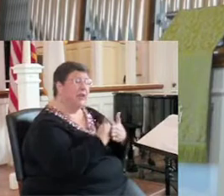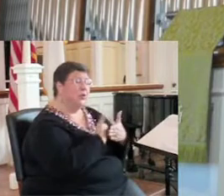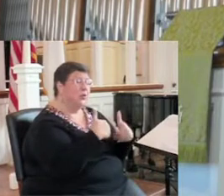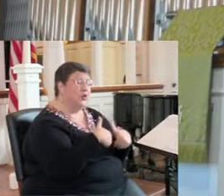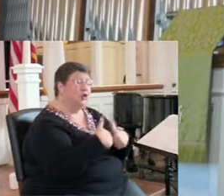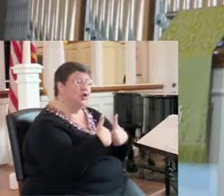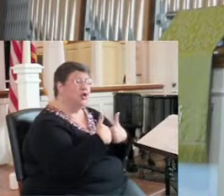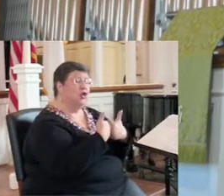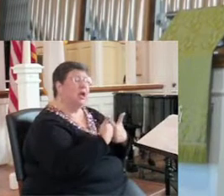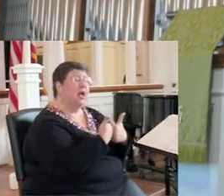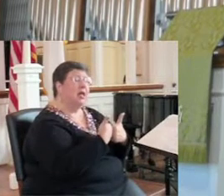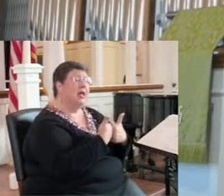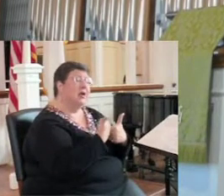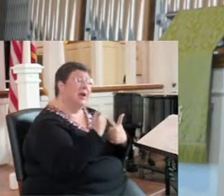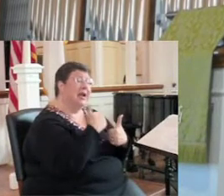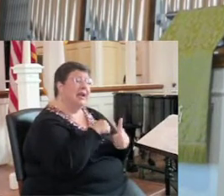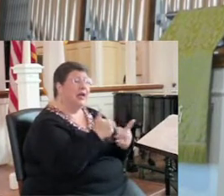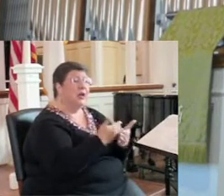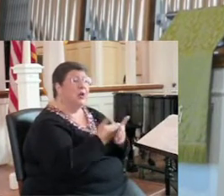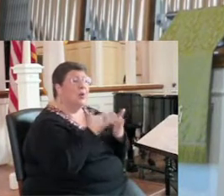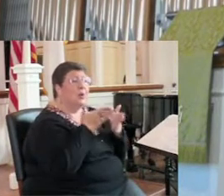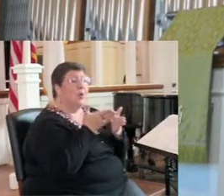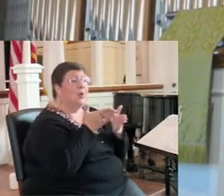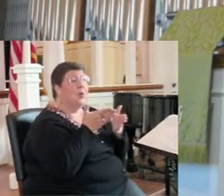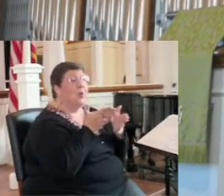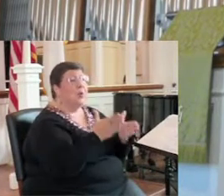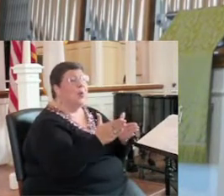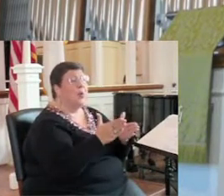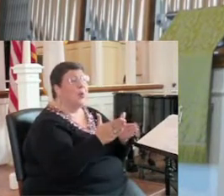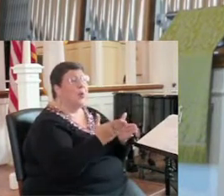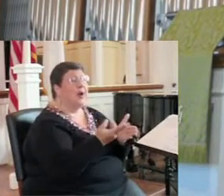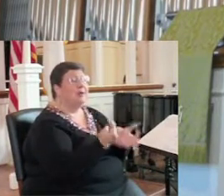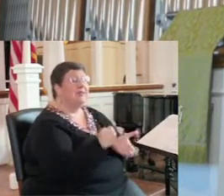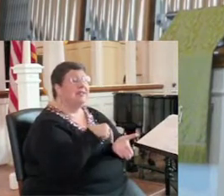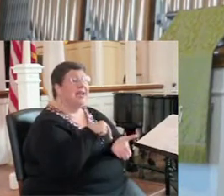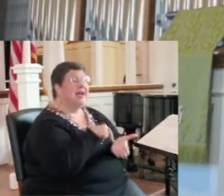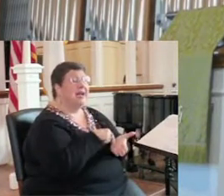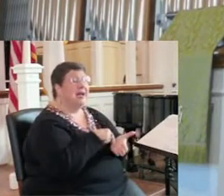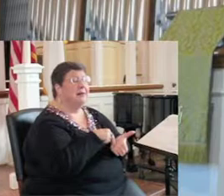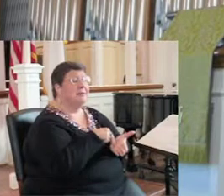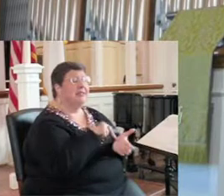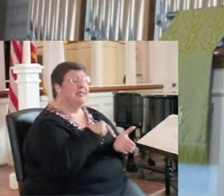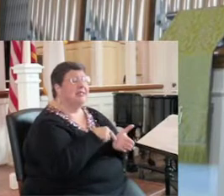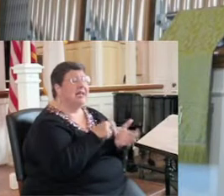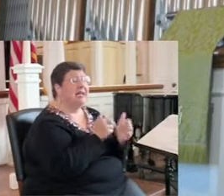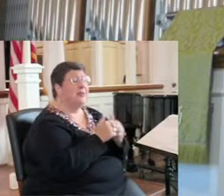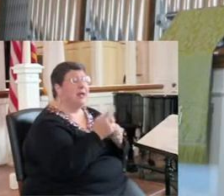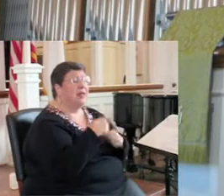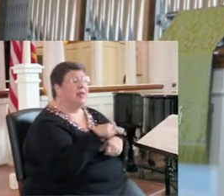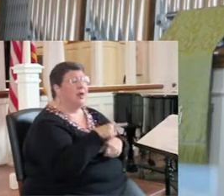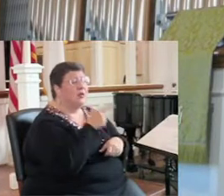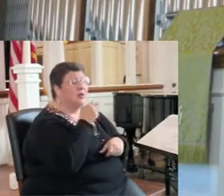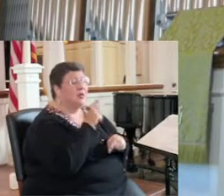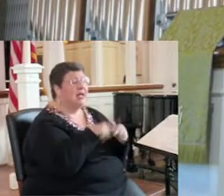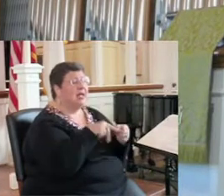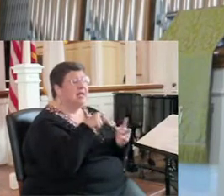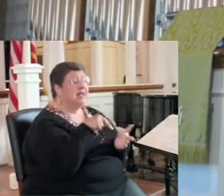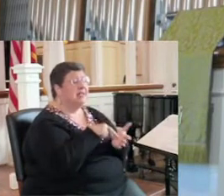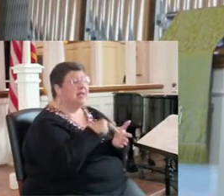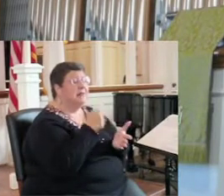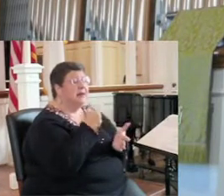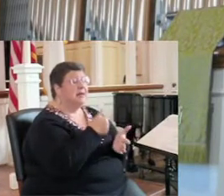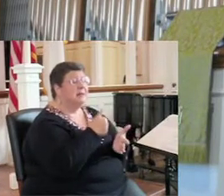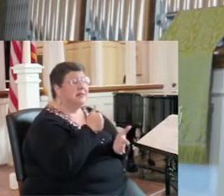any new way of standing up and standing with those who can't yet stand by